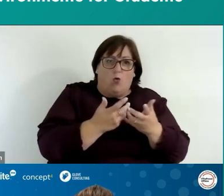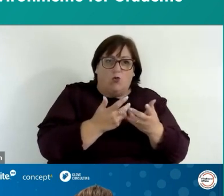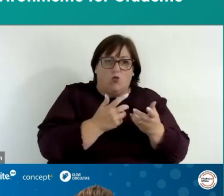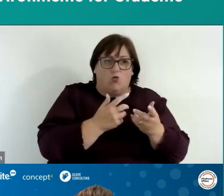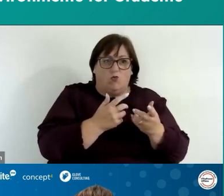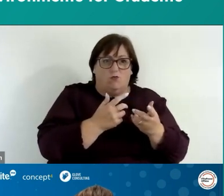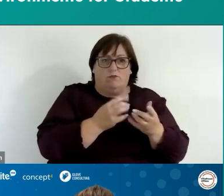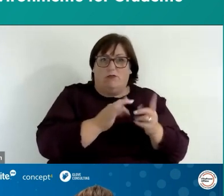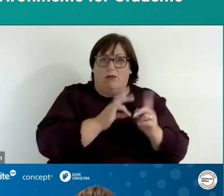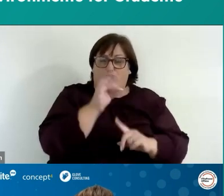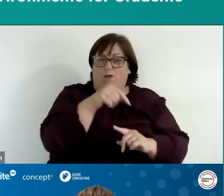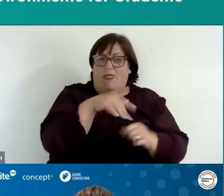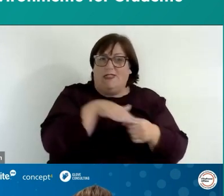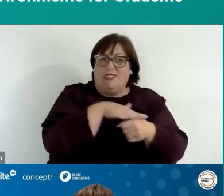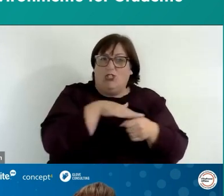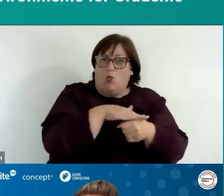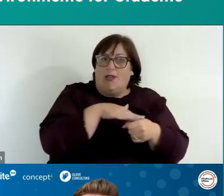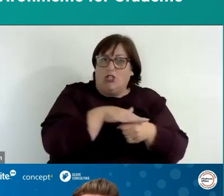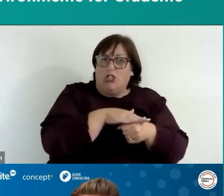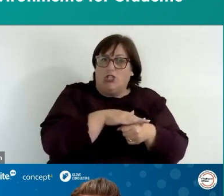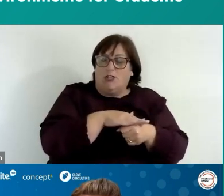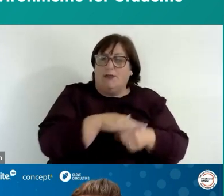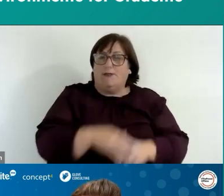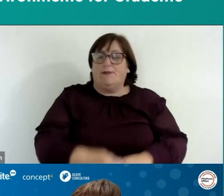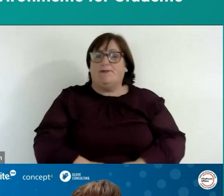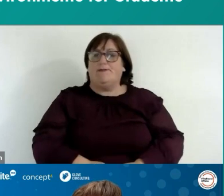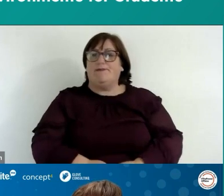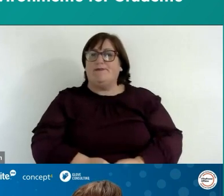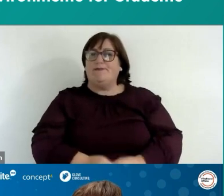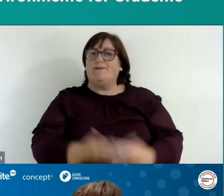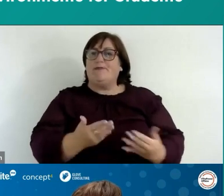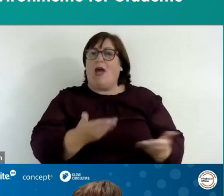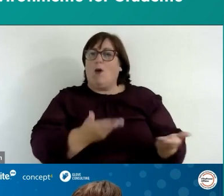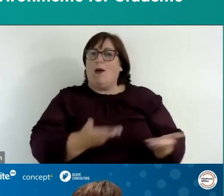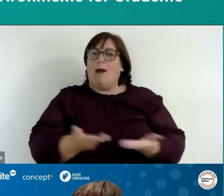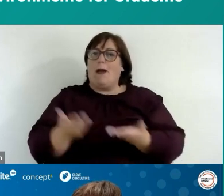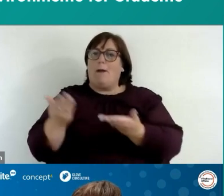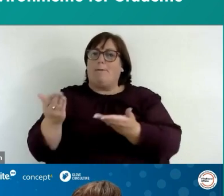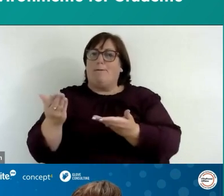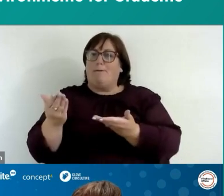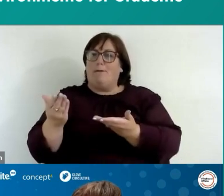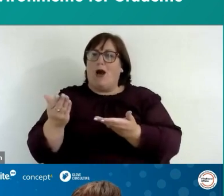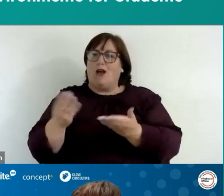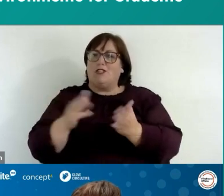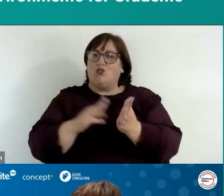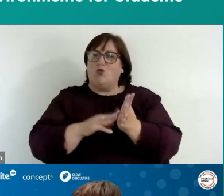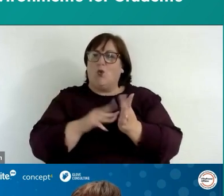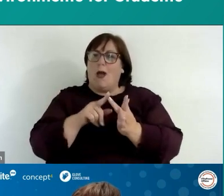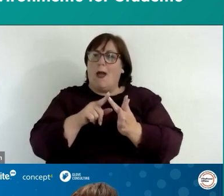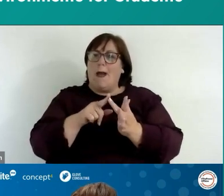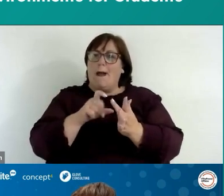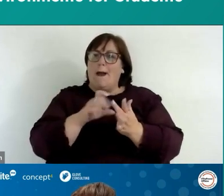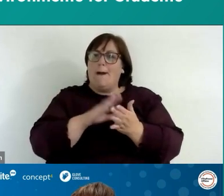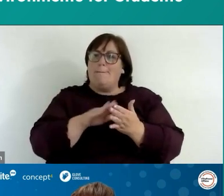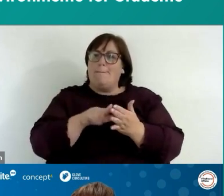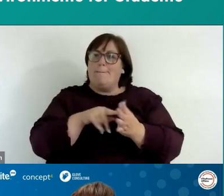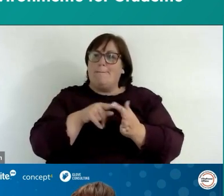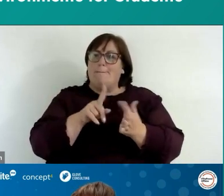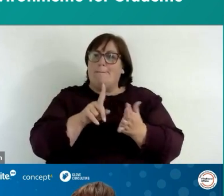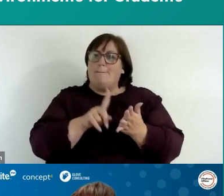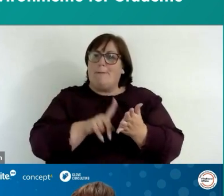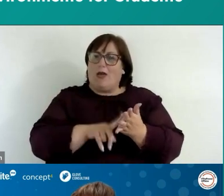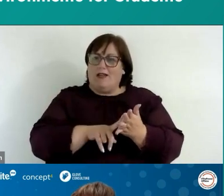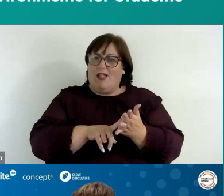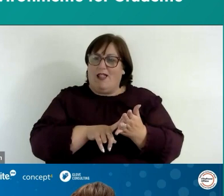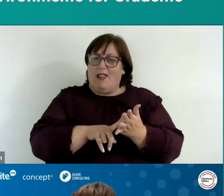Thank you, Michael. I'm going to pass back over to you now. So the other side of the coin that we're going to talk about now is